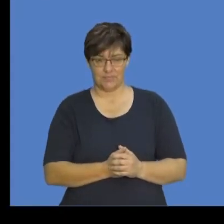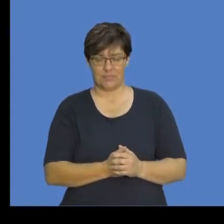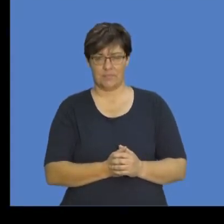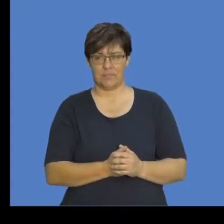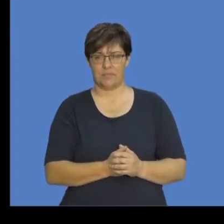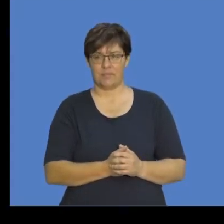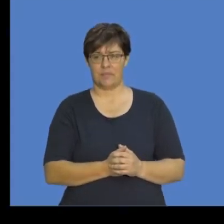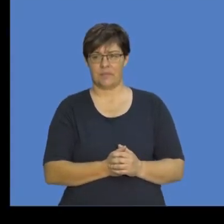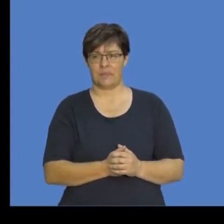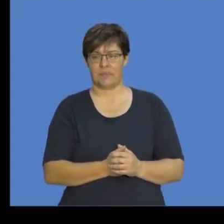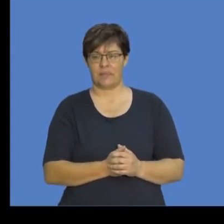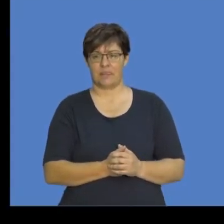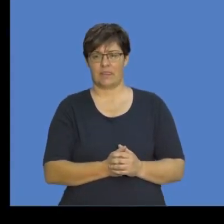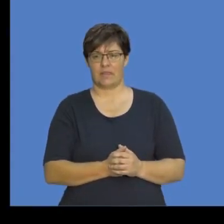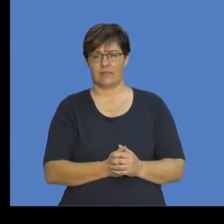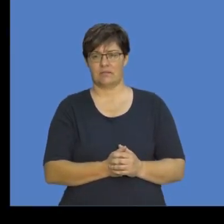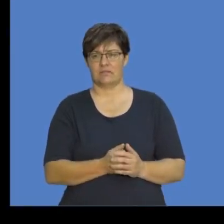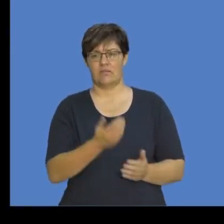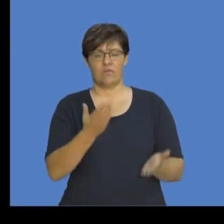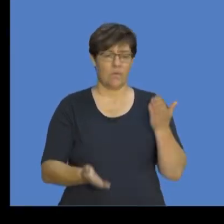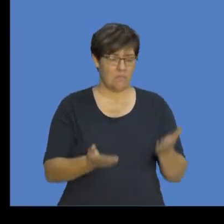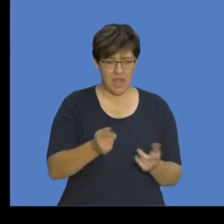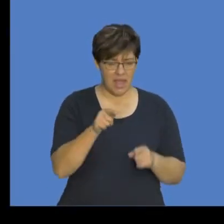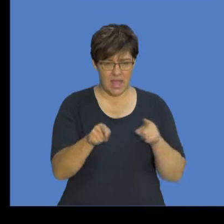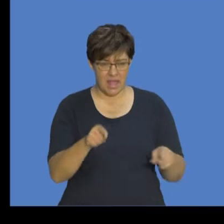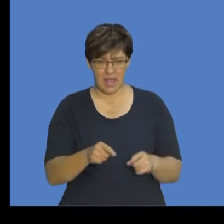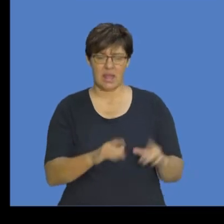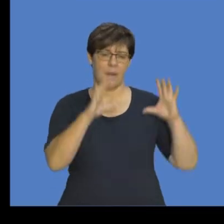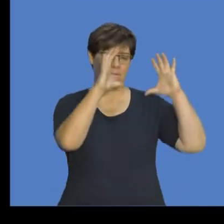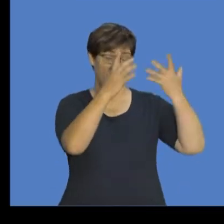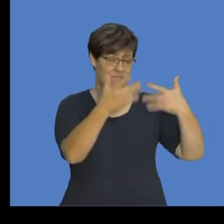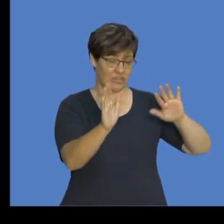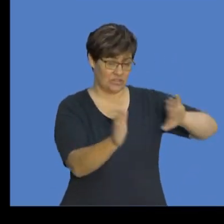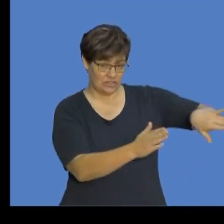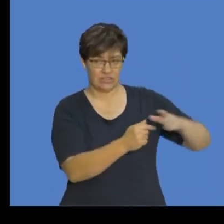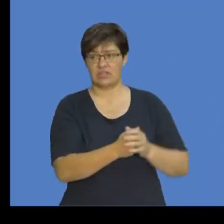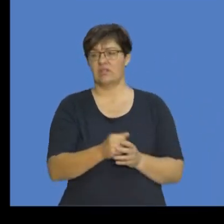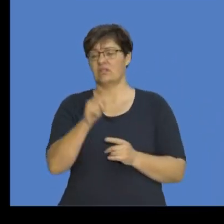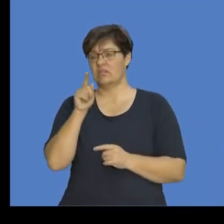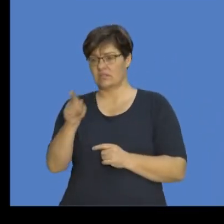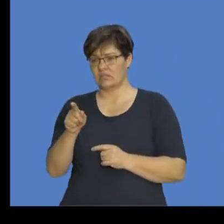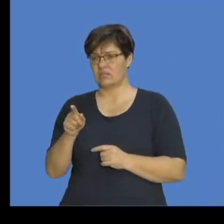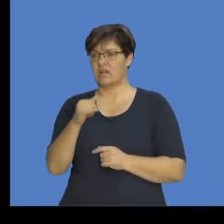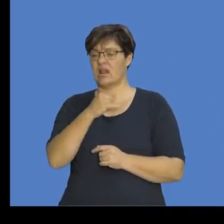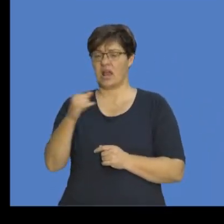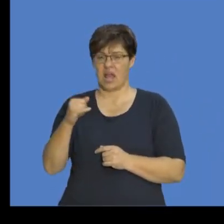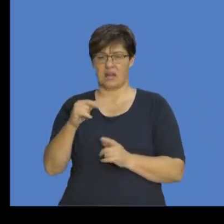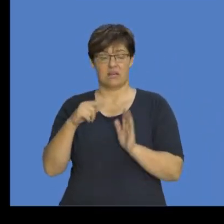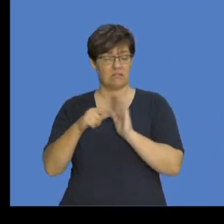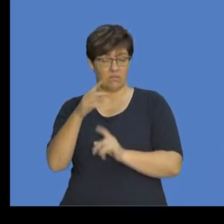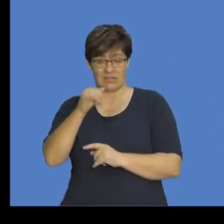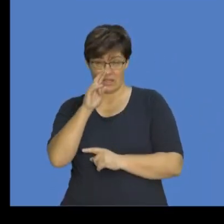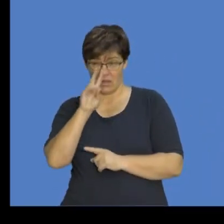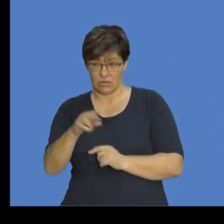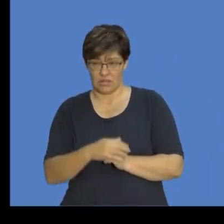So under data, we comparing set of data, pie chart, we'll look at that. Line graph, we'll still look at